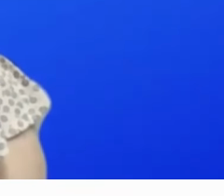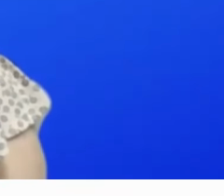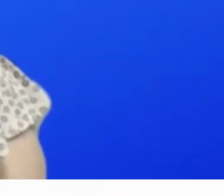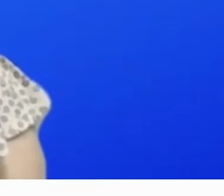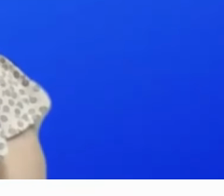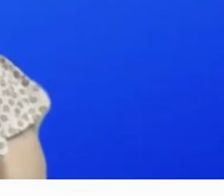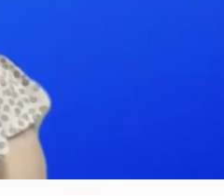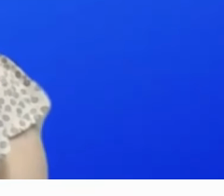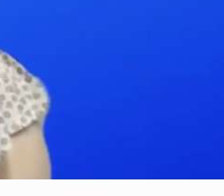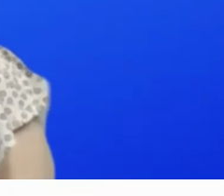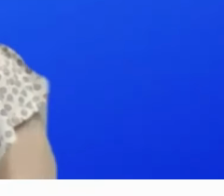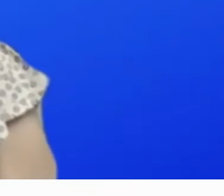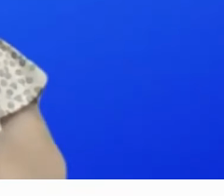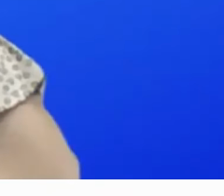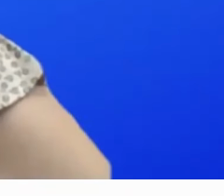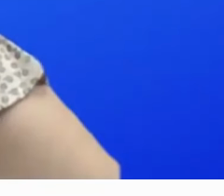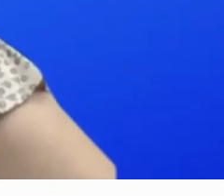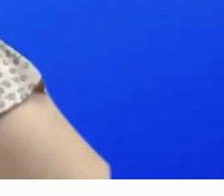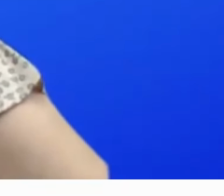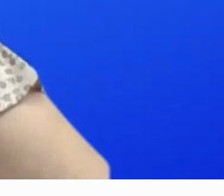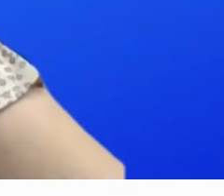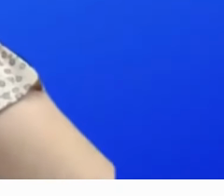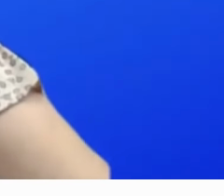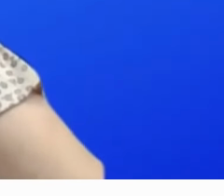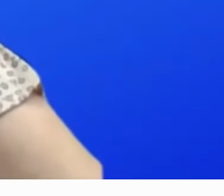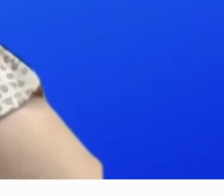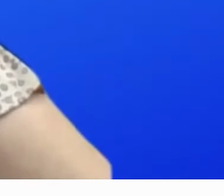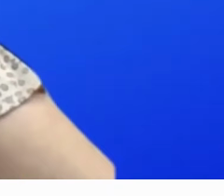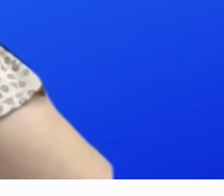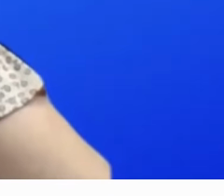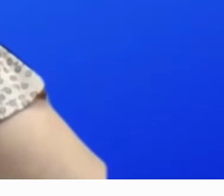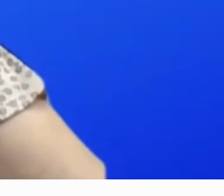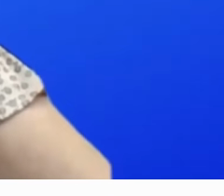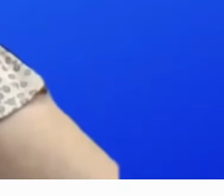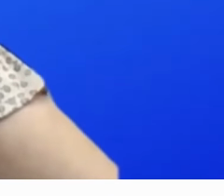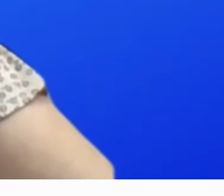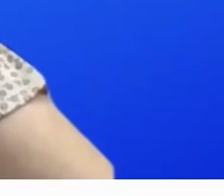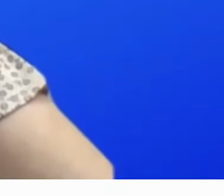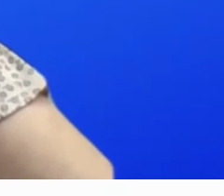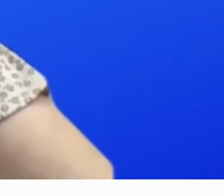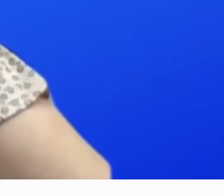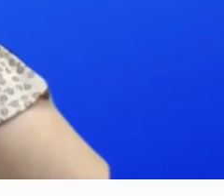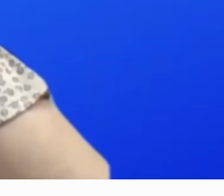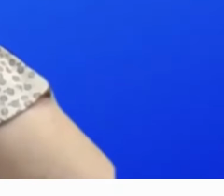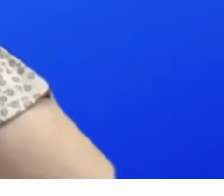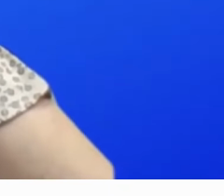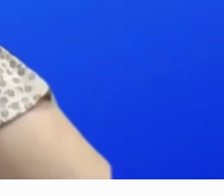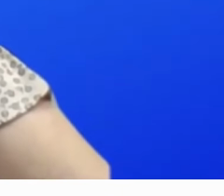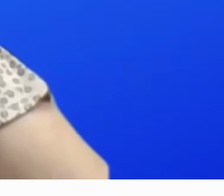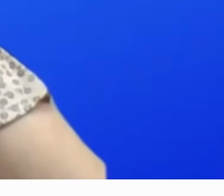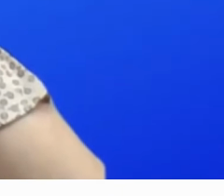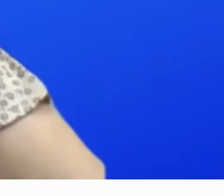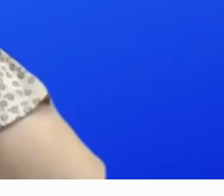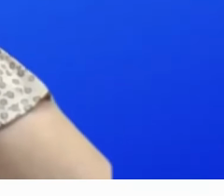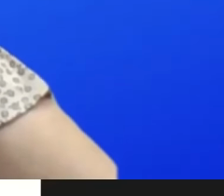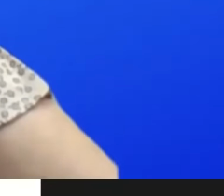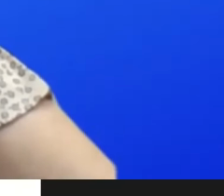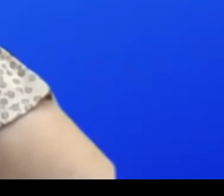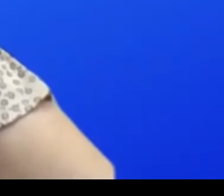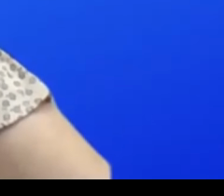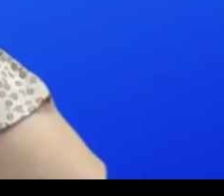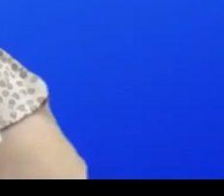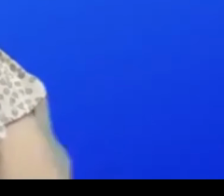of them to switch from their communication device. Actually, a lot of our younger participants actually already